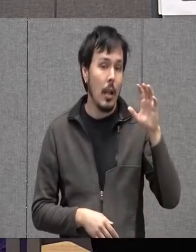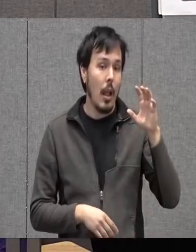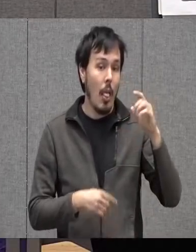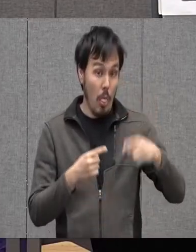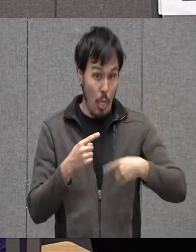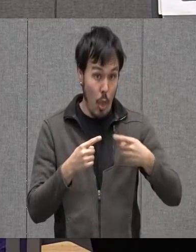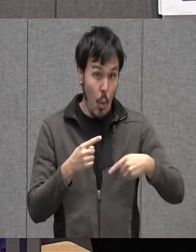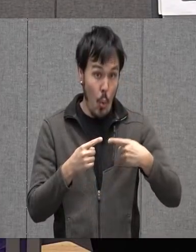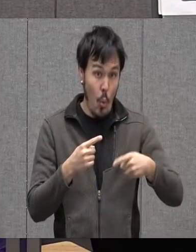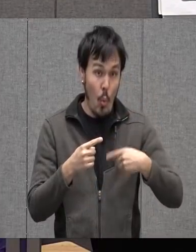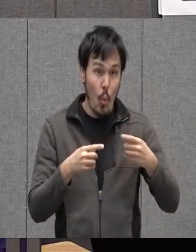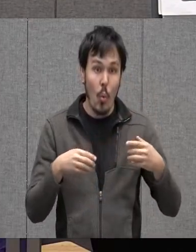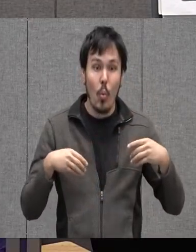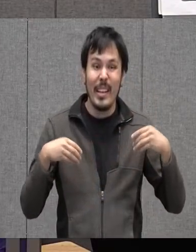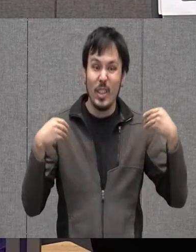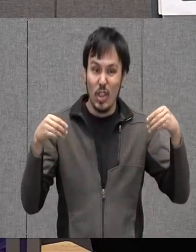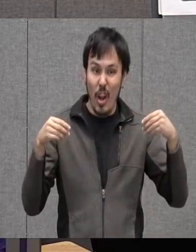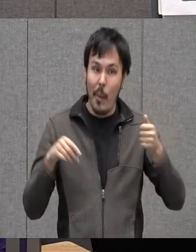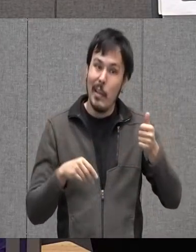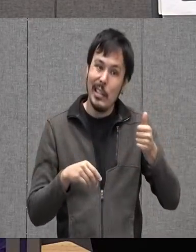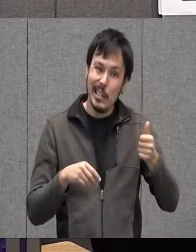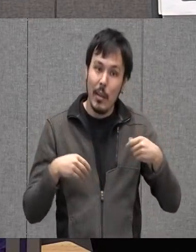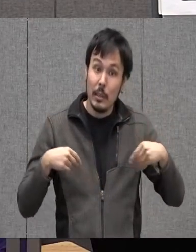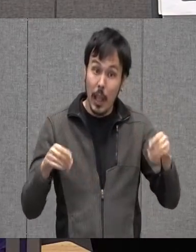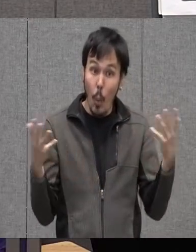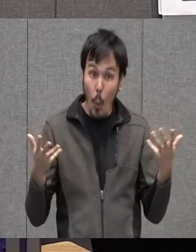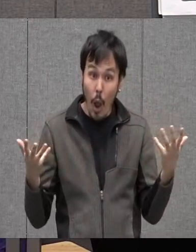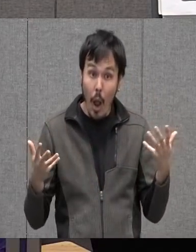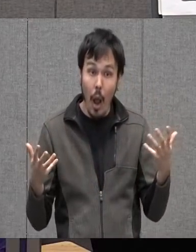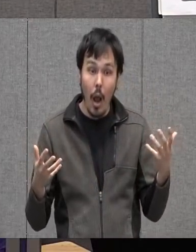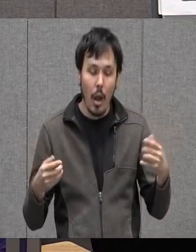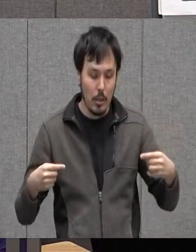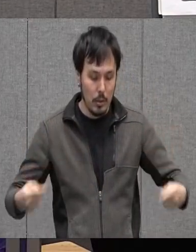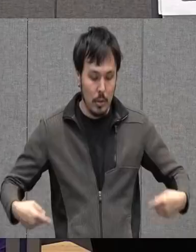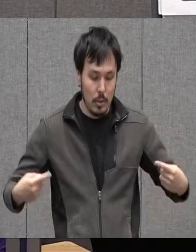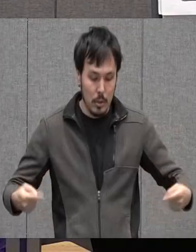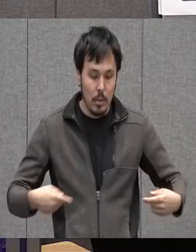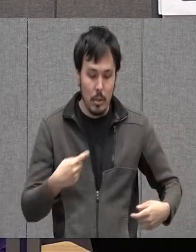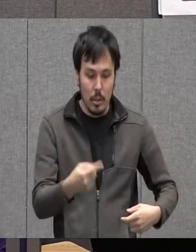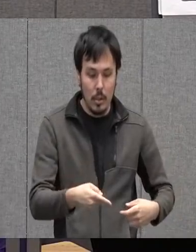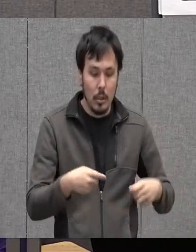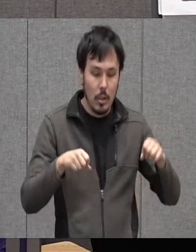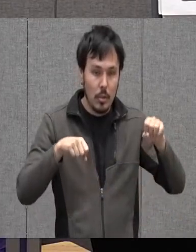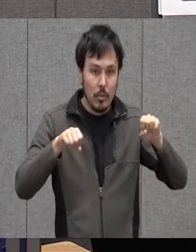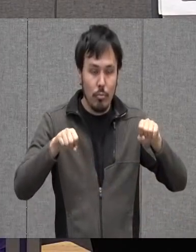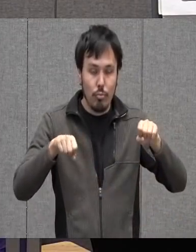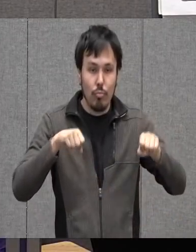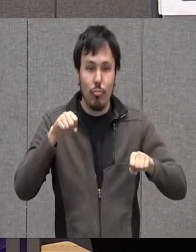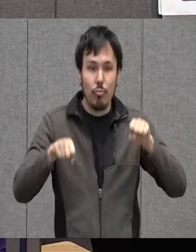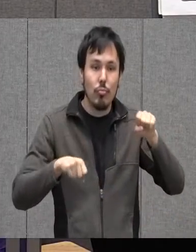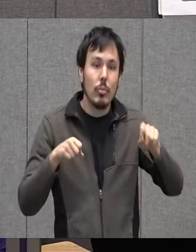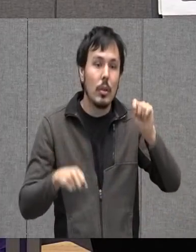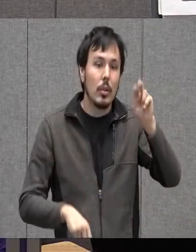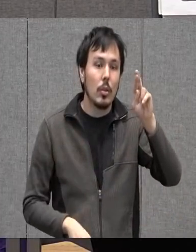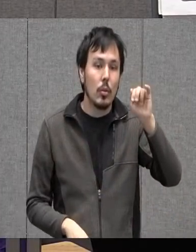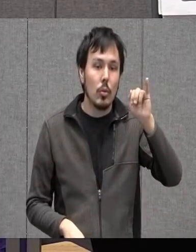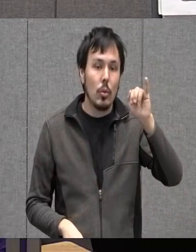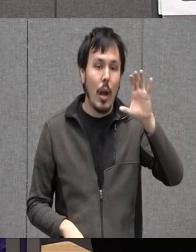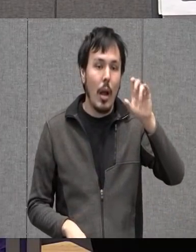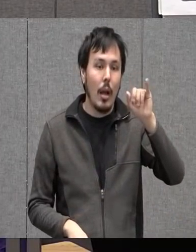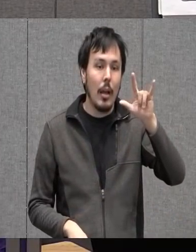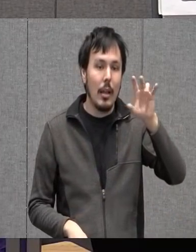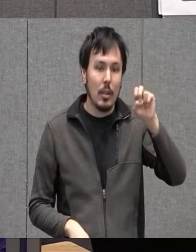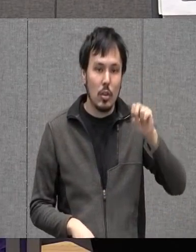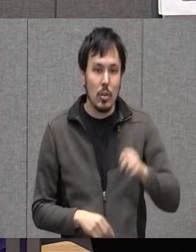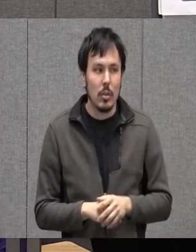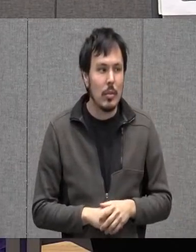shop that sells tricycles. There are 18 wheels in the shop. How many tricycles